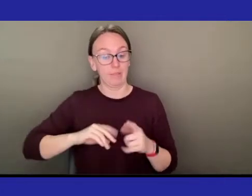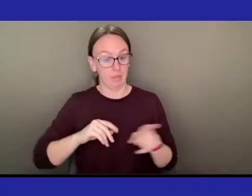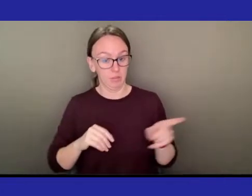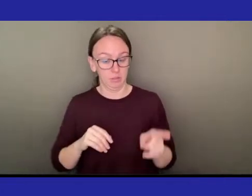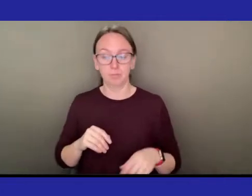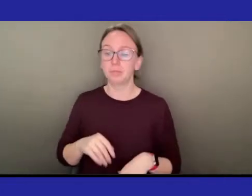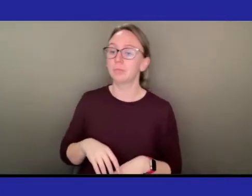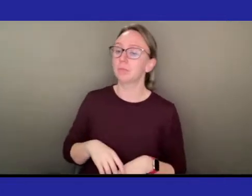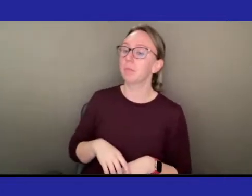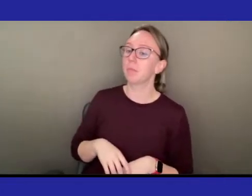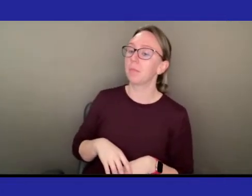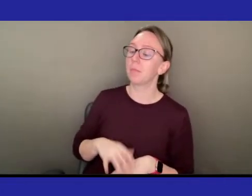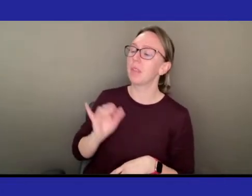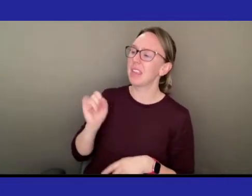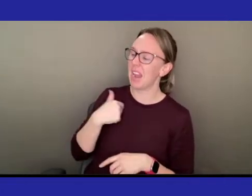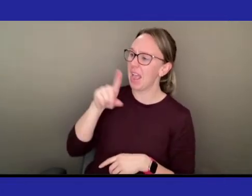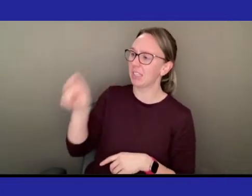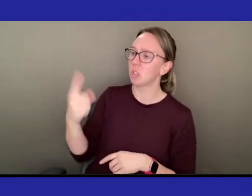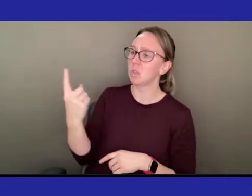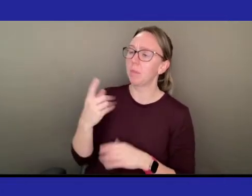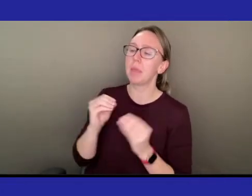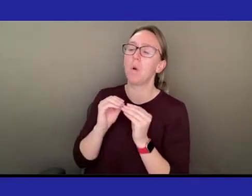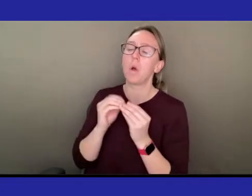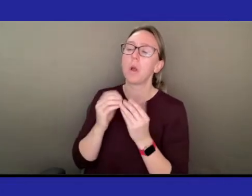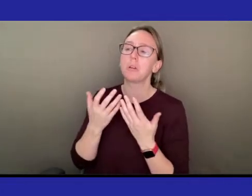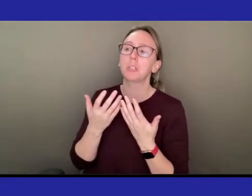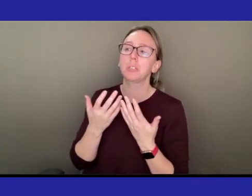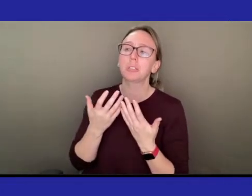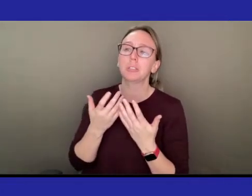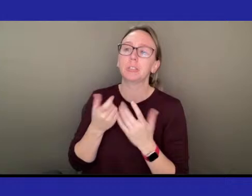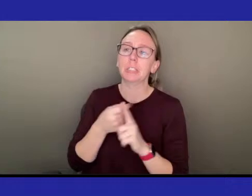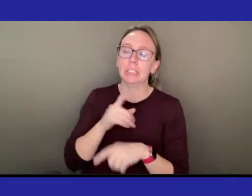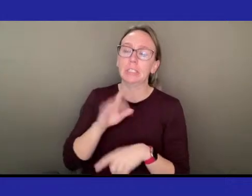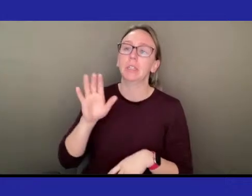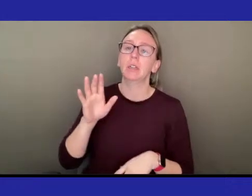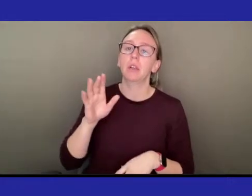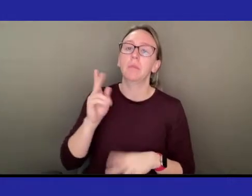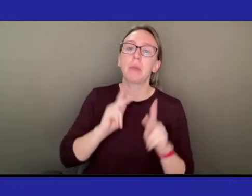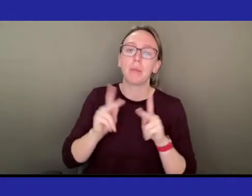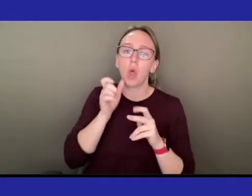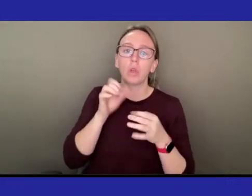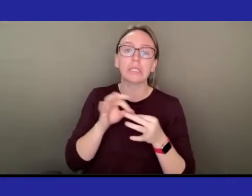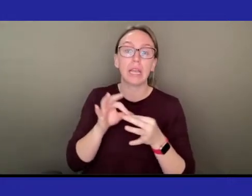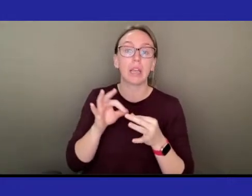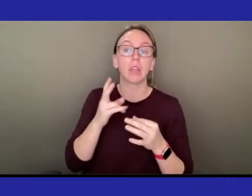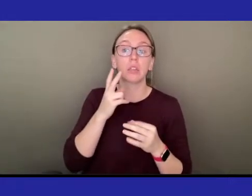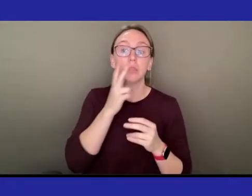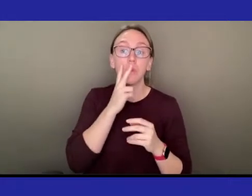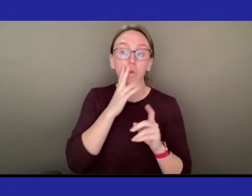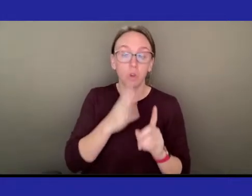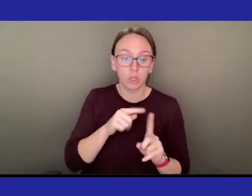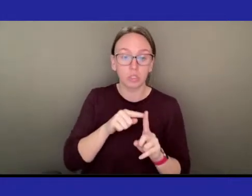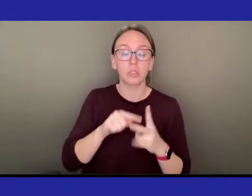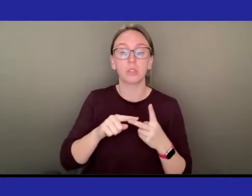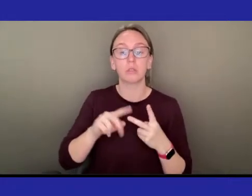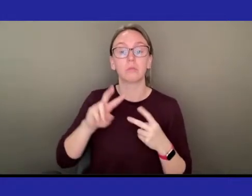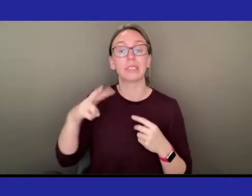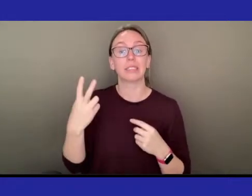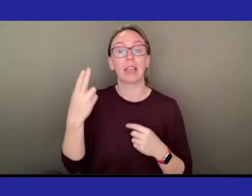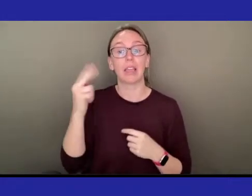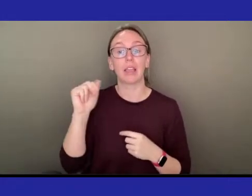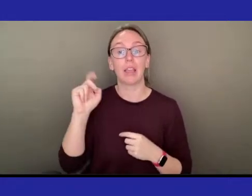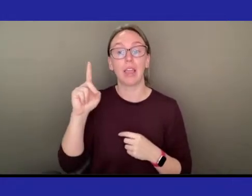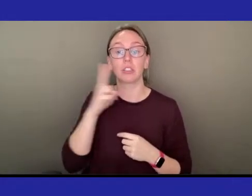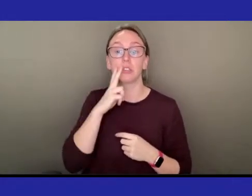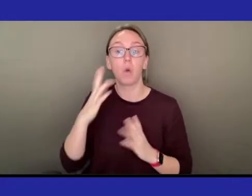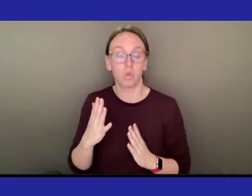more anecdotal, right? I hear people with secondhand smokers get lung cancer, because I've seen cases like